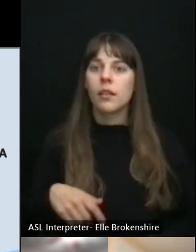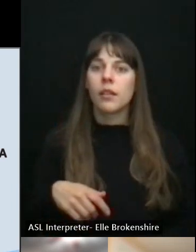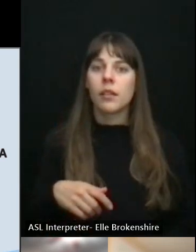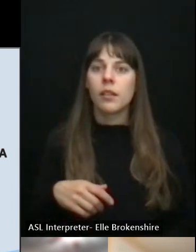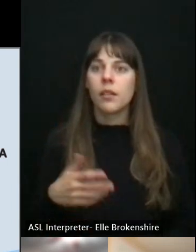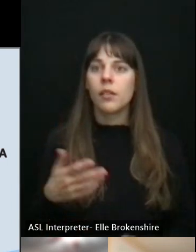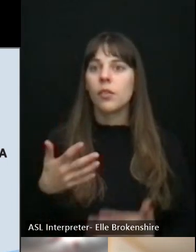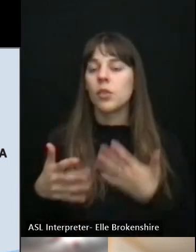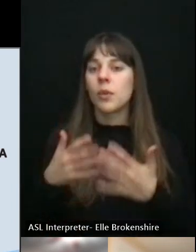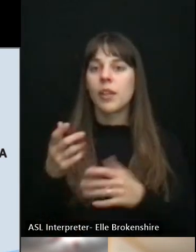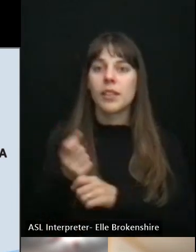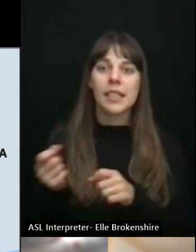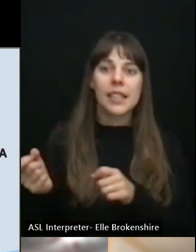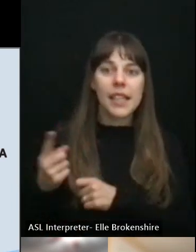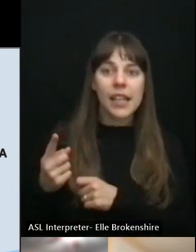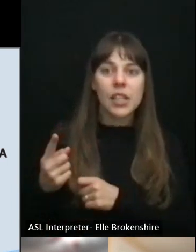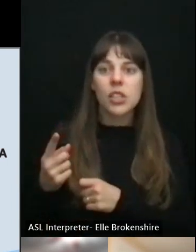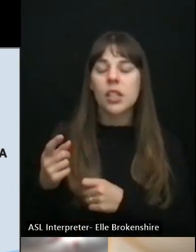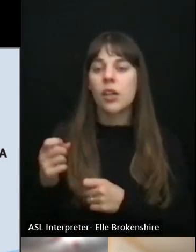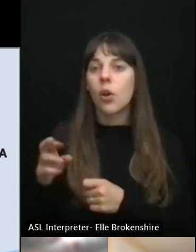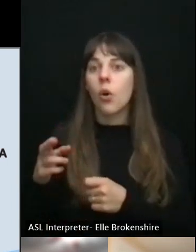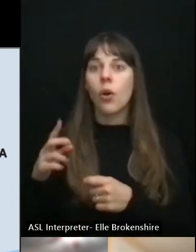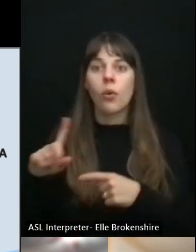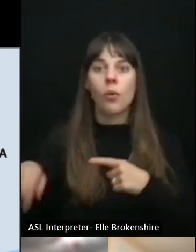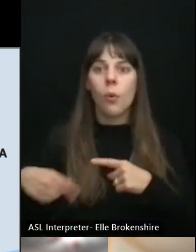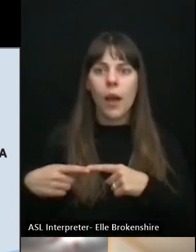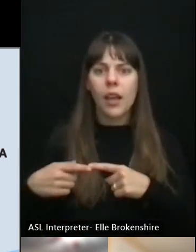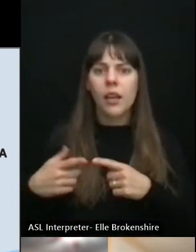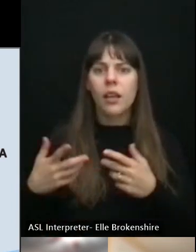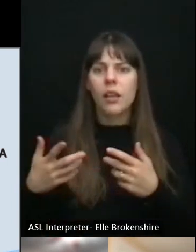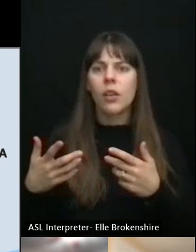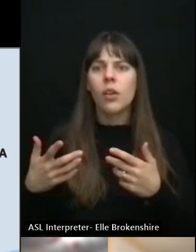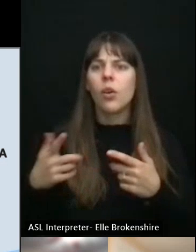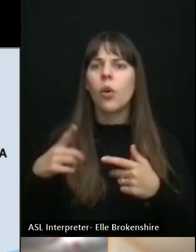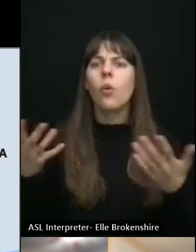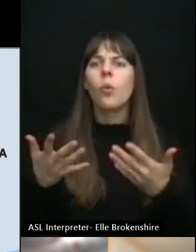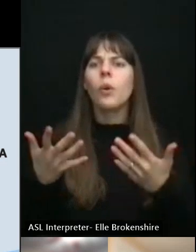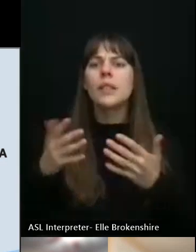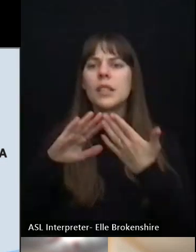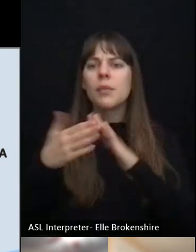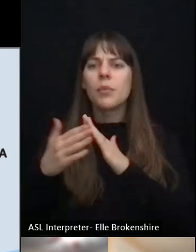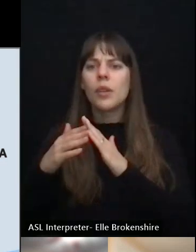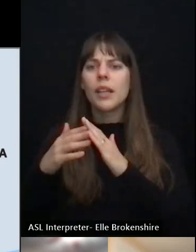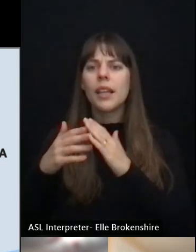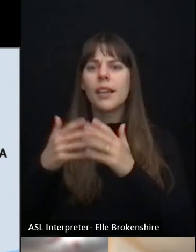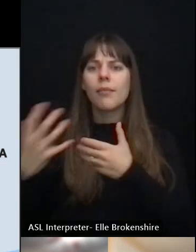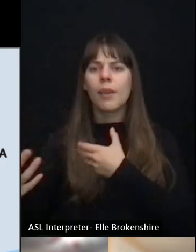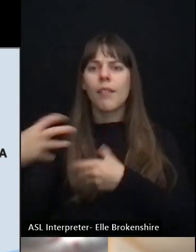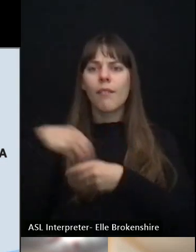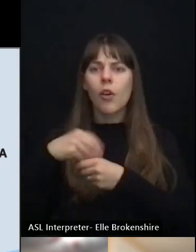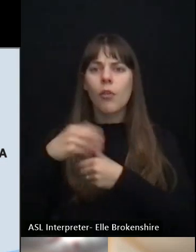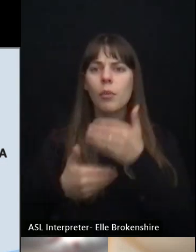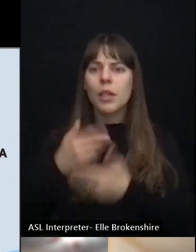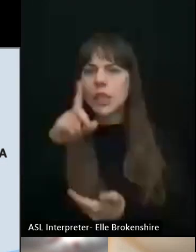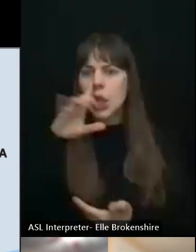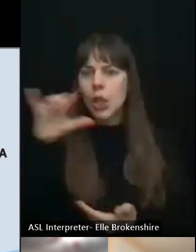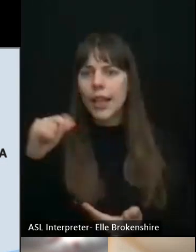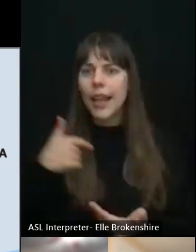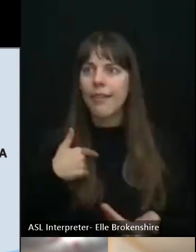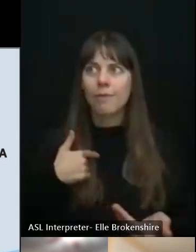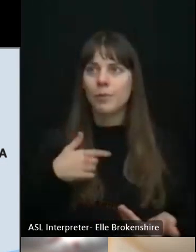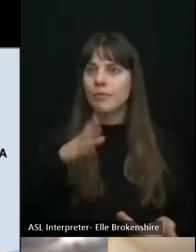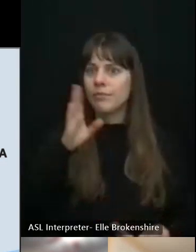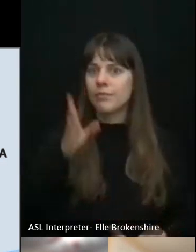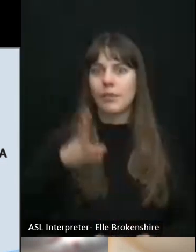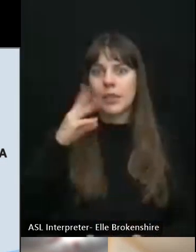next year, whenever it may be, what does like that community involvement process look like? I've never really been involved like on a